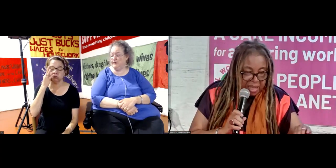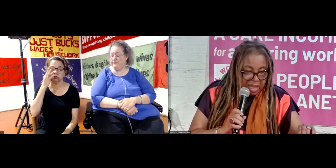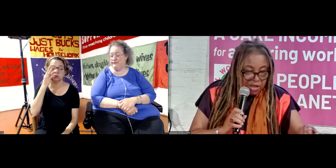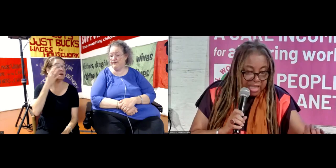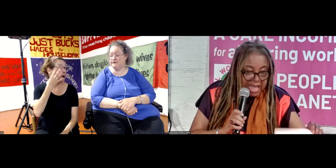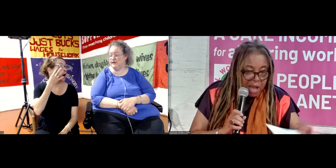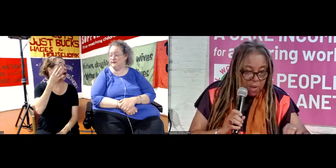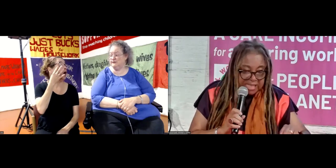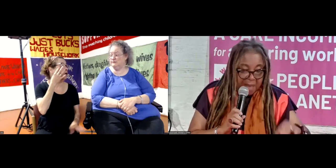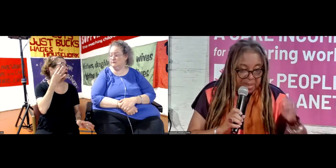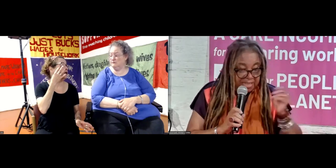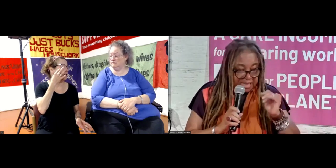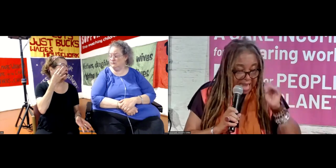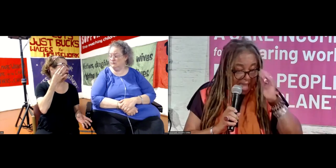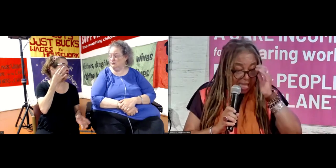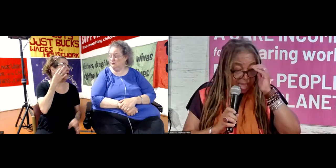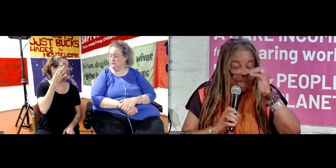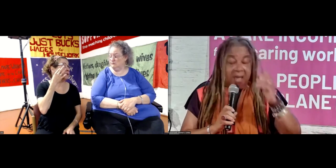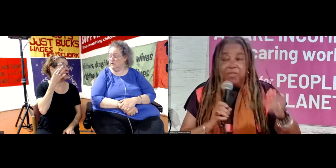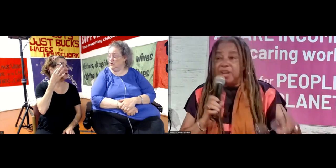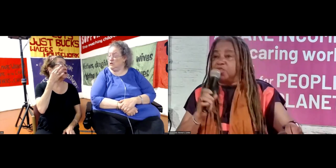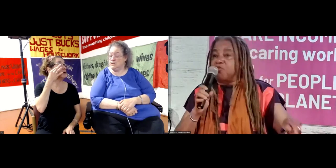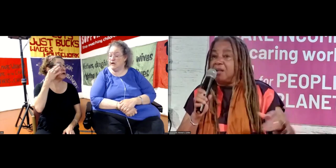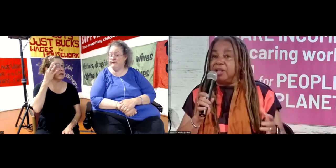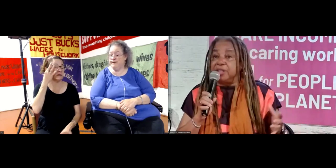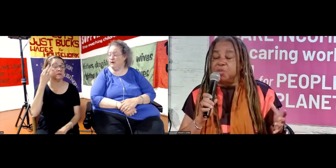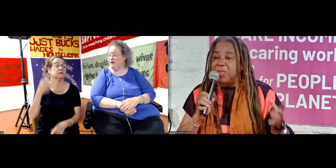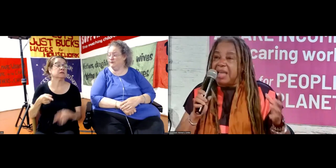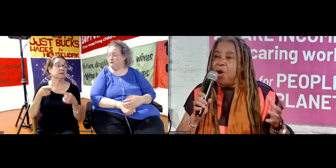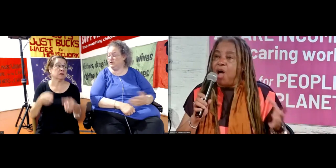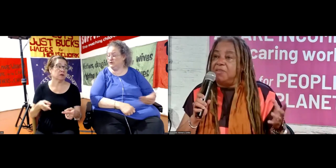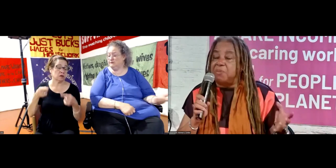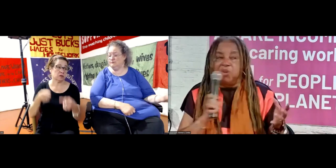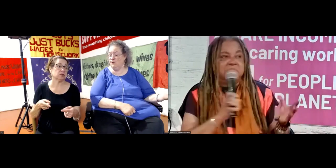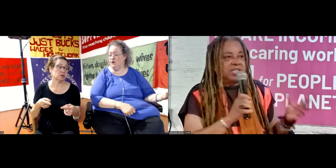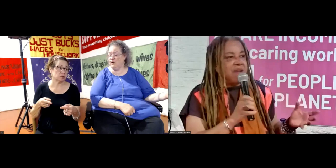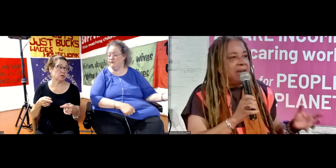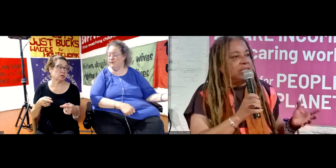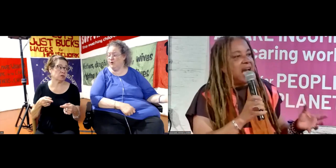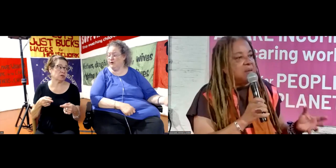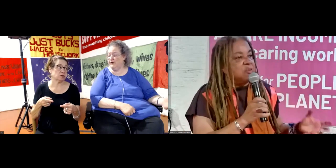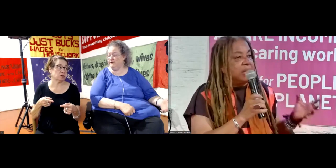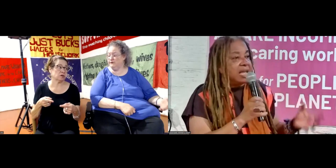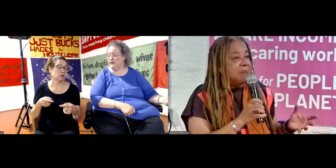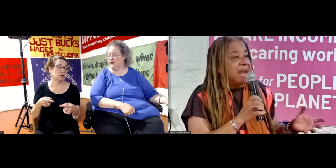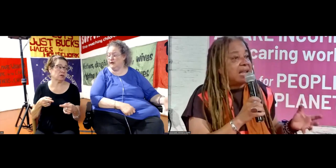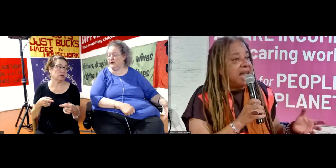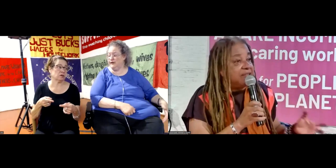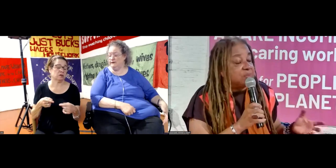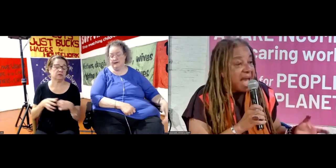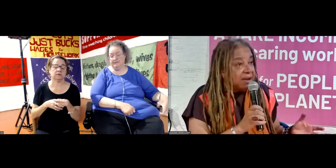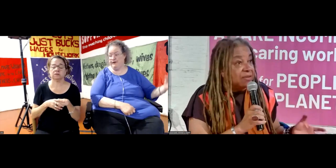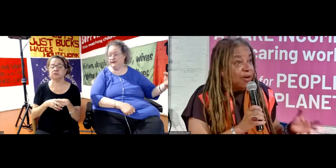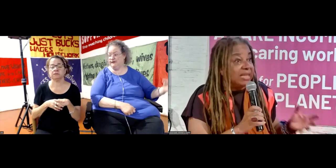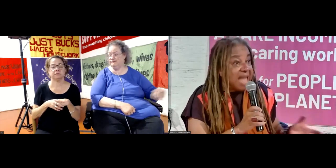but looking at what's happening today, there are struggles within all of the movements around autonomy. If you look at Black